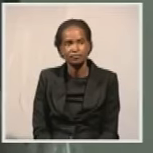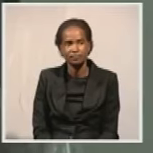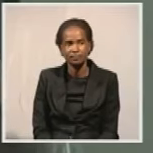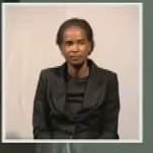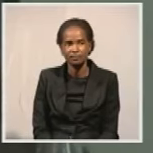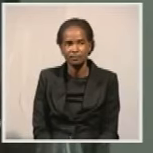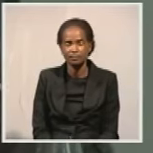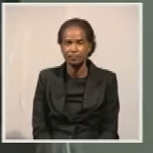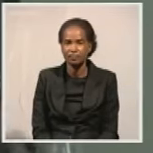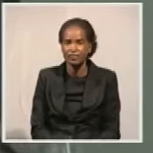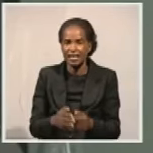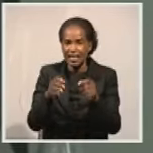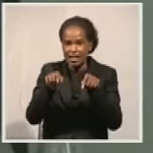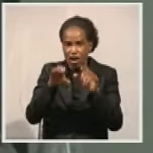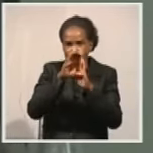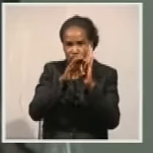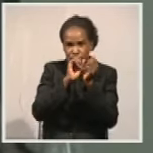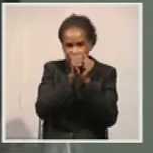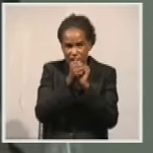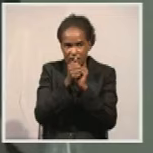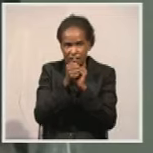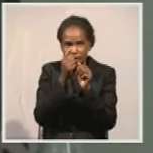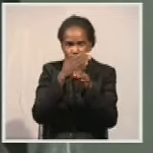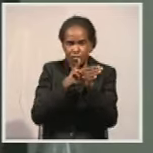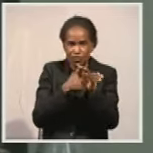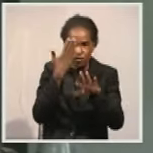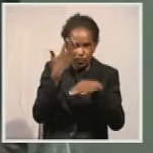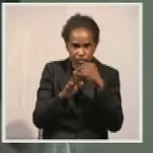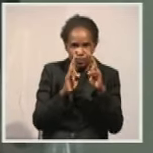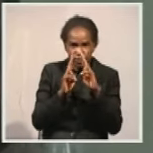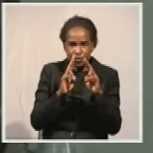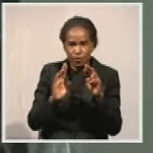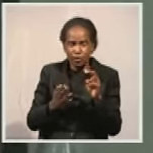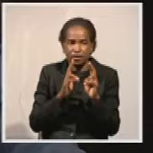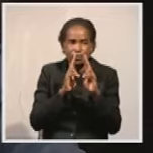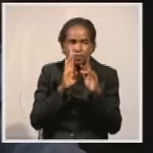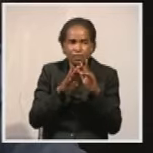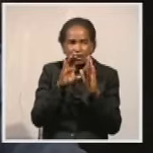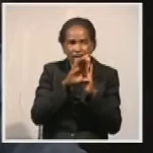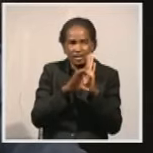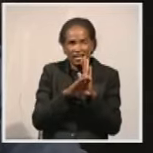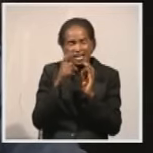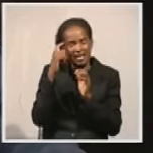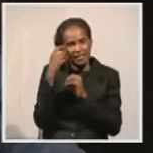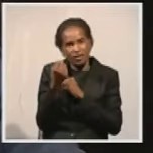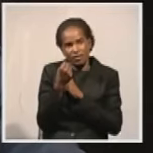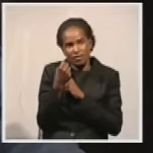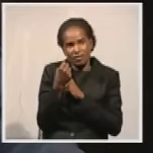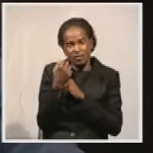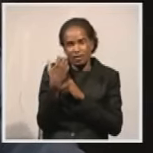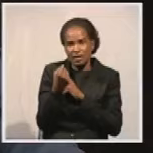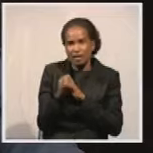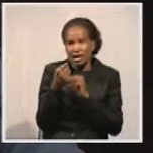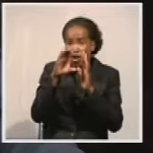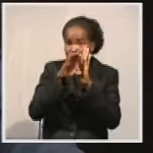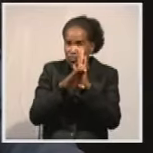the amendments on the constitution, I really want to touch on that before we close off. We know, of course, there are only about three major amendments that